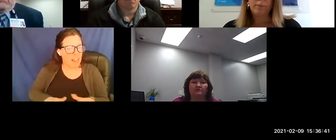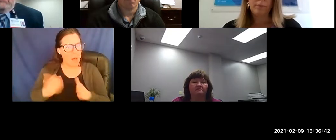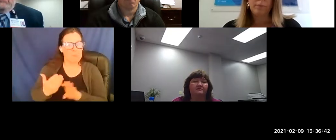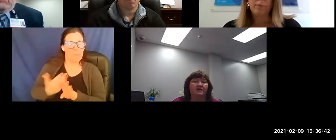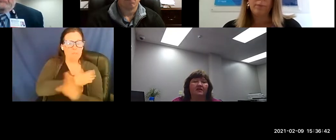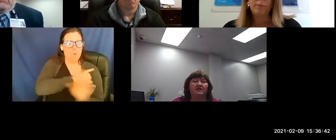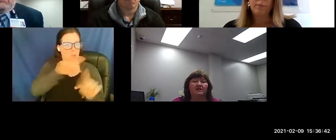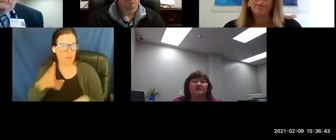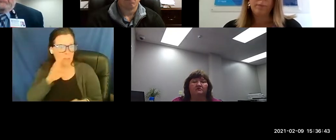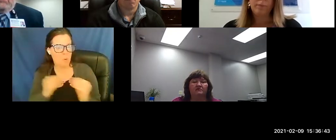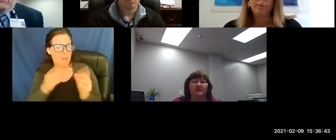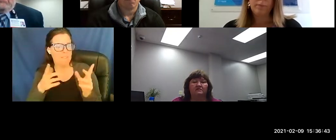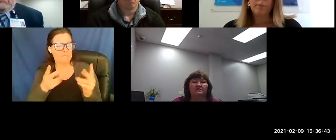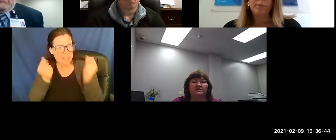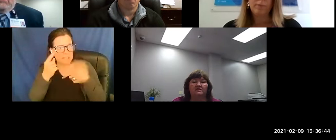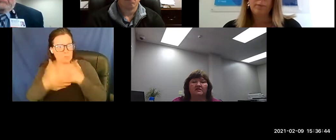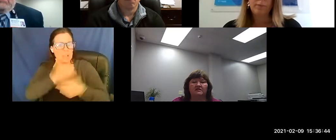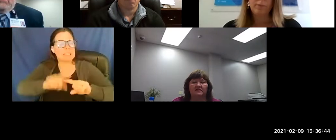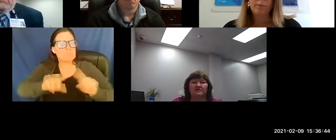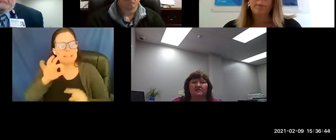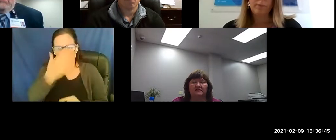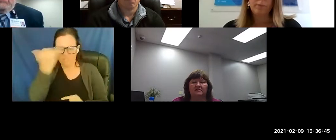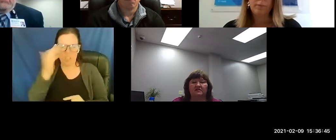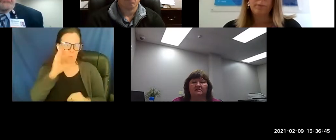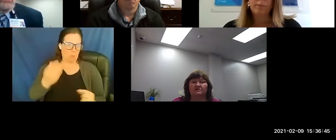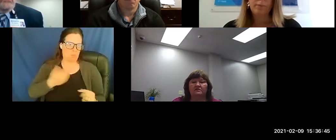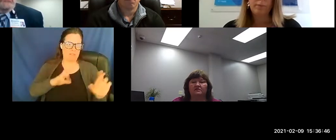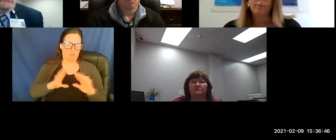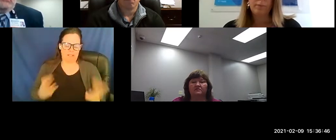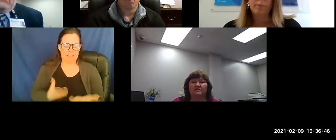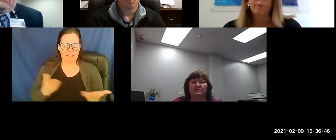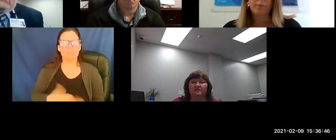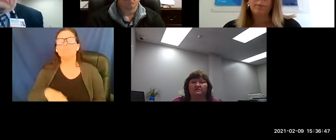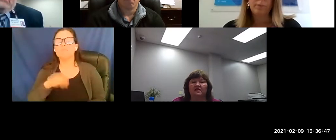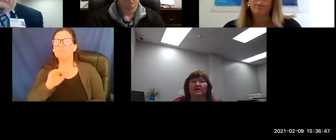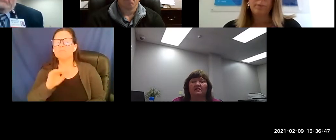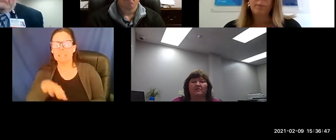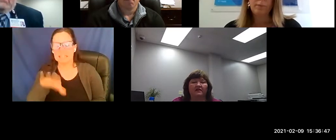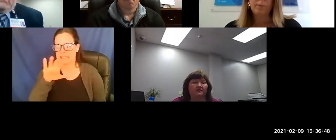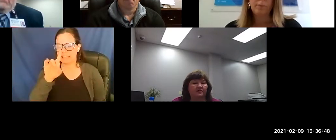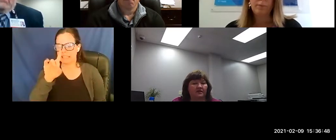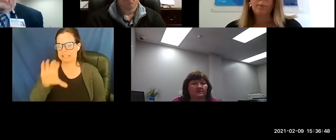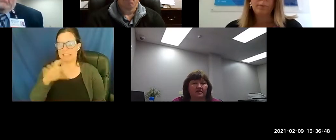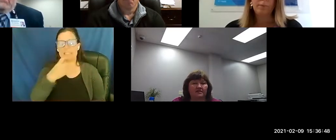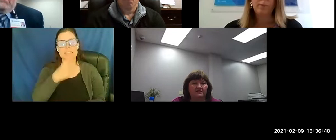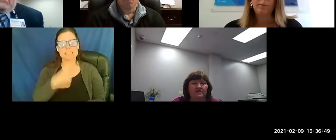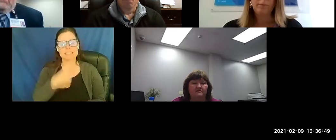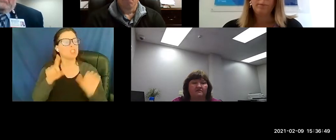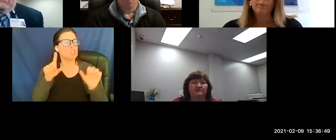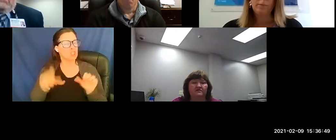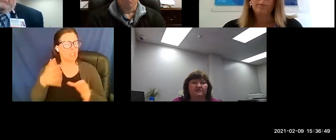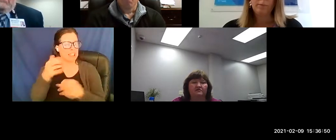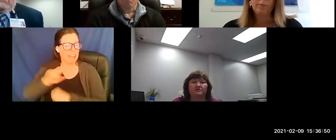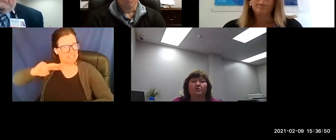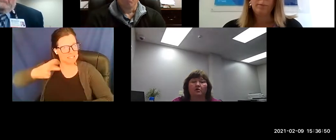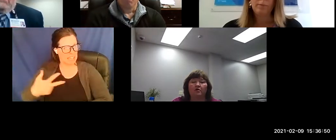one. As a reminder, the CDC says that second doses should be received by 42 days after the